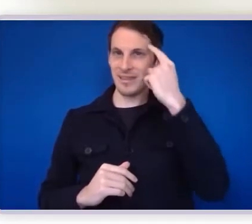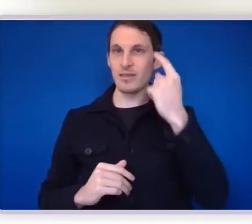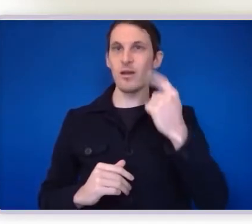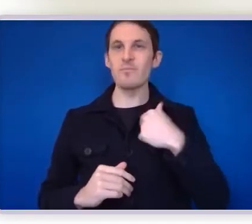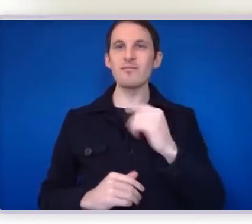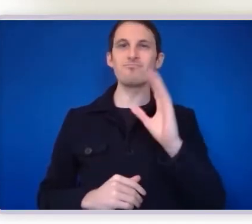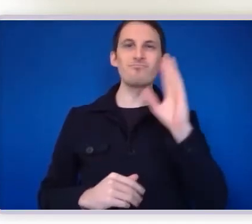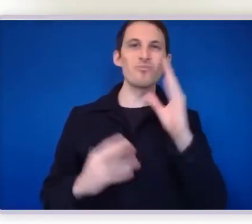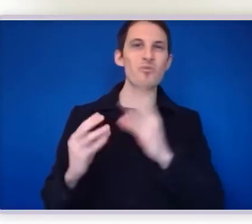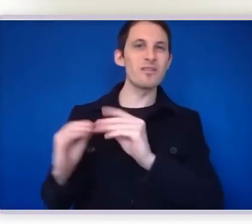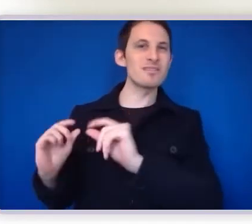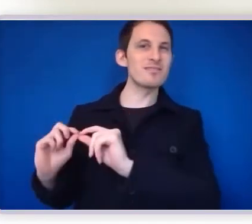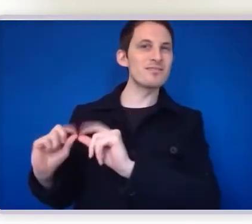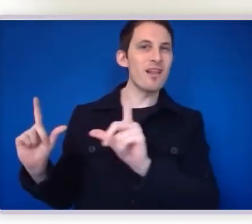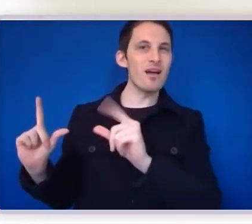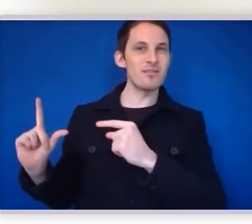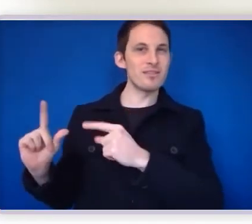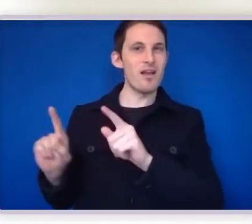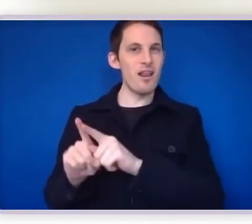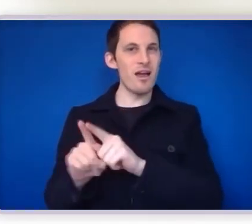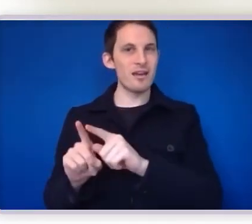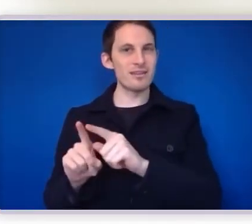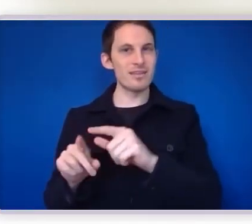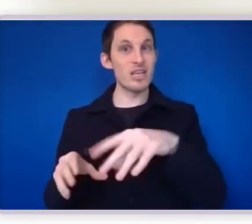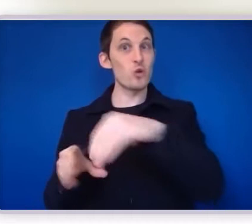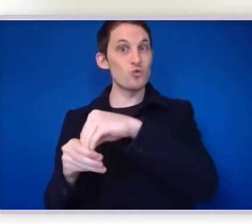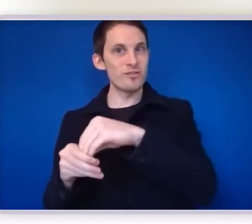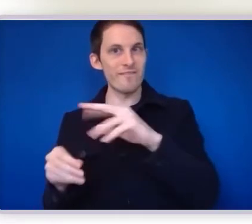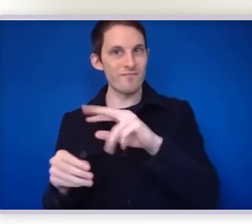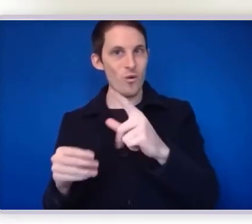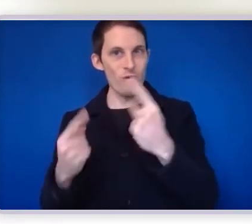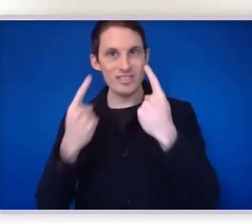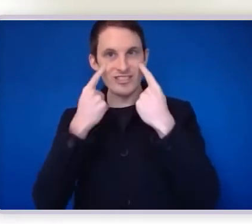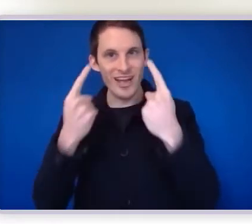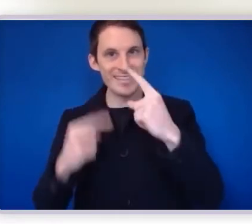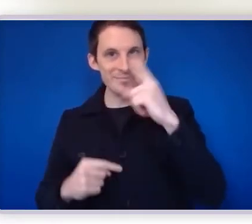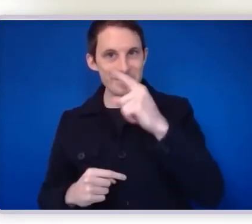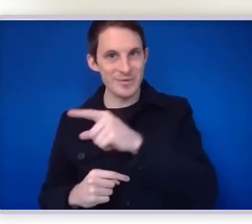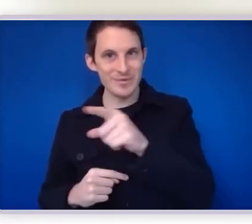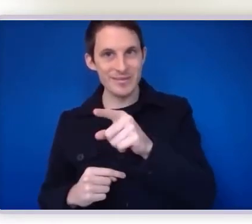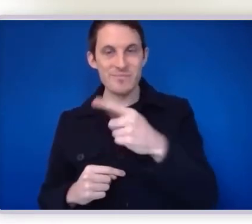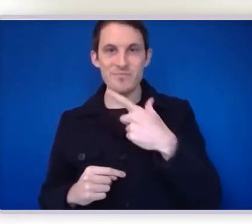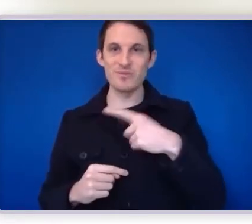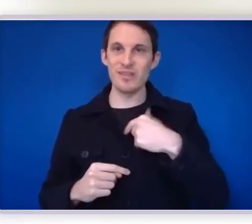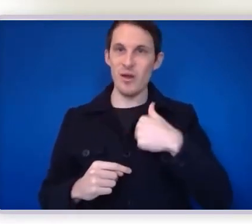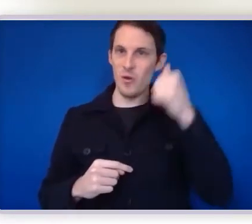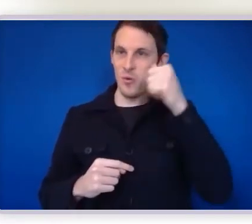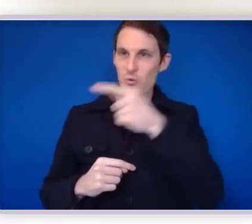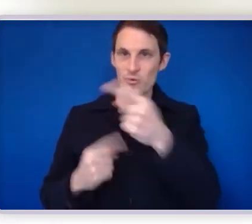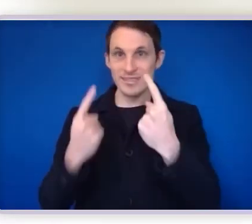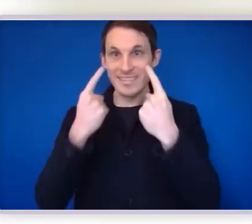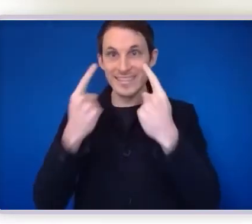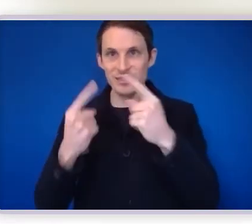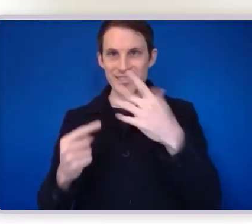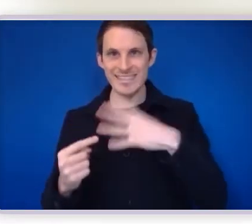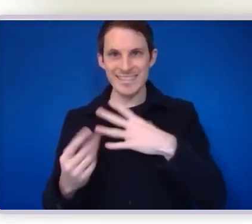bit of an inclusive measure for the sighted people. So because I know those of you who are sighted, you need something to look at while